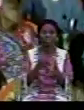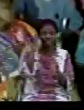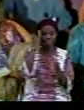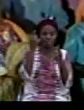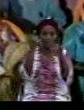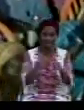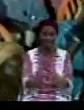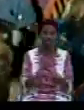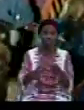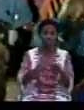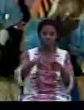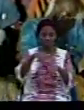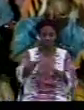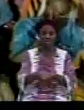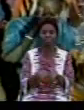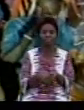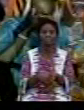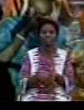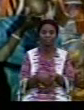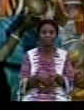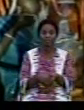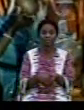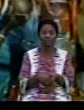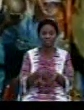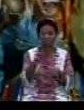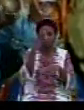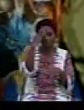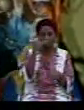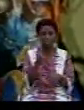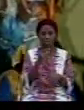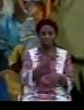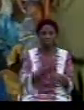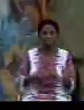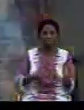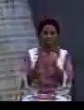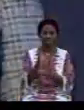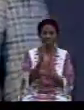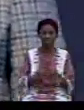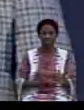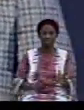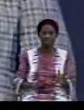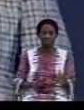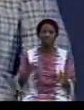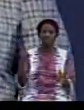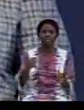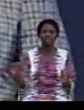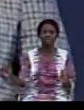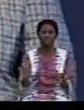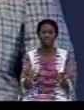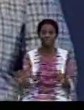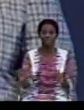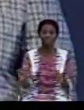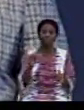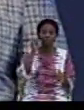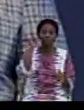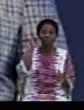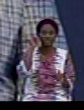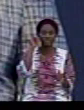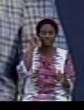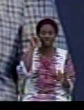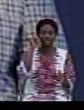tonight. Why? Because Jesus Christ, the same yesterday,